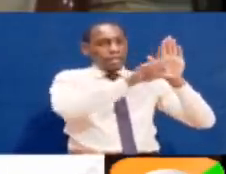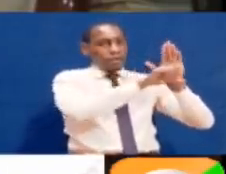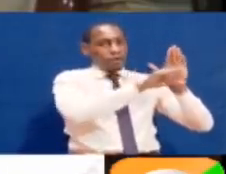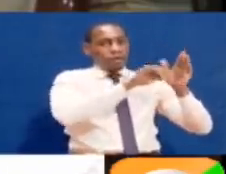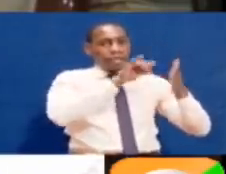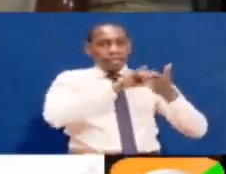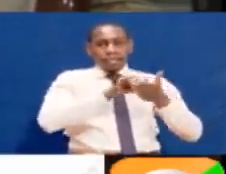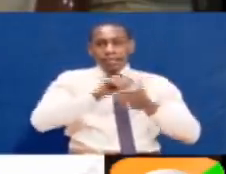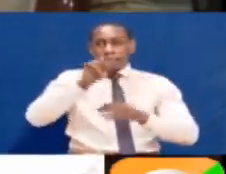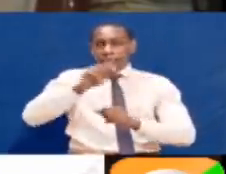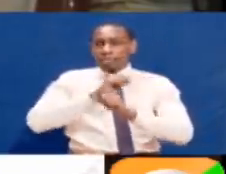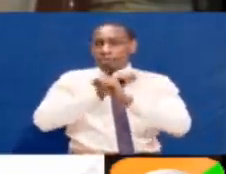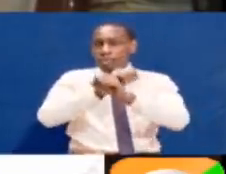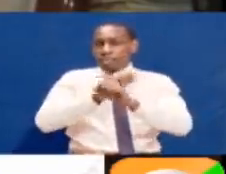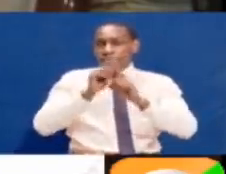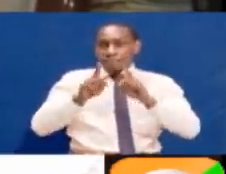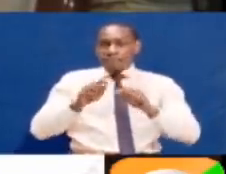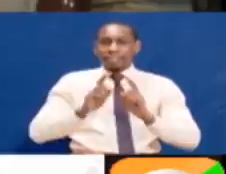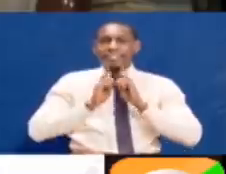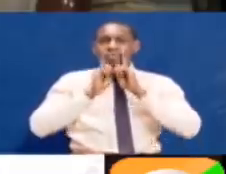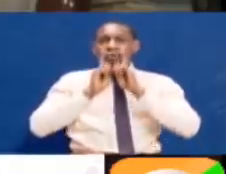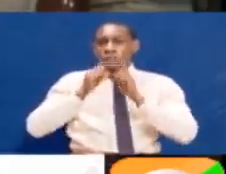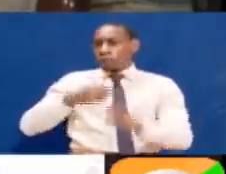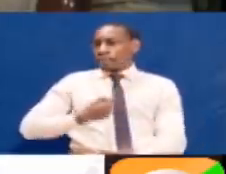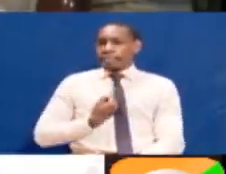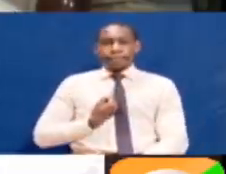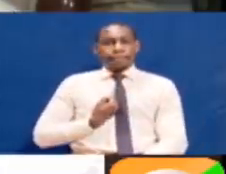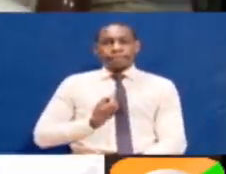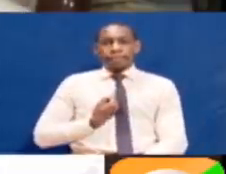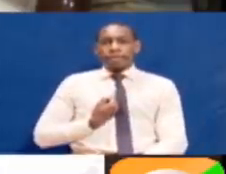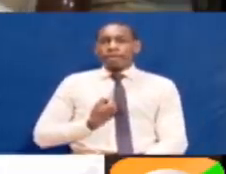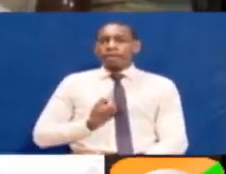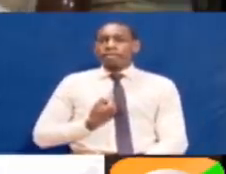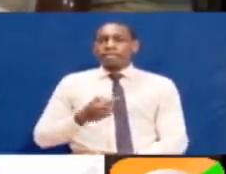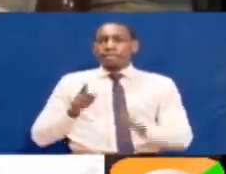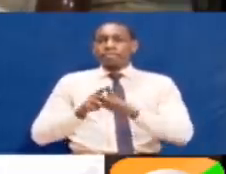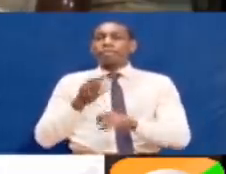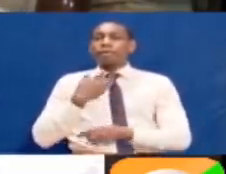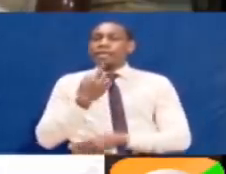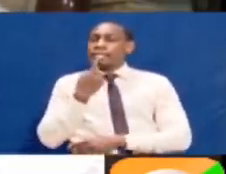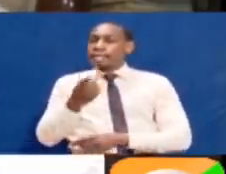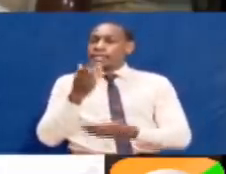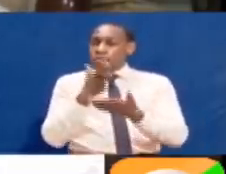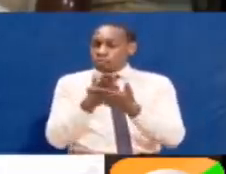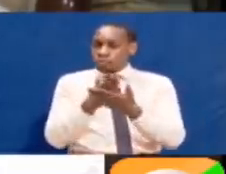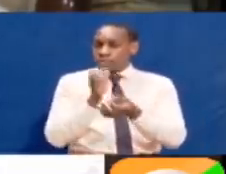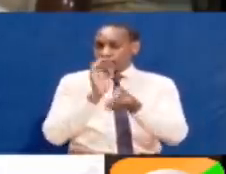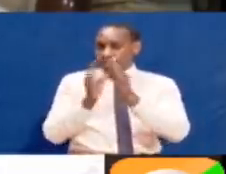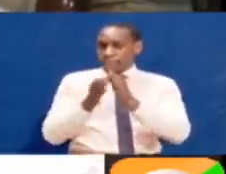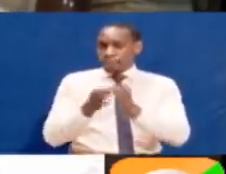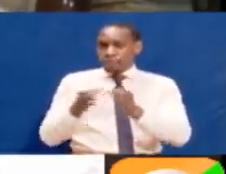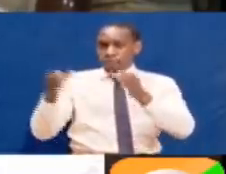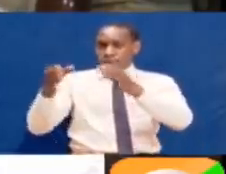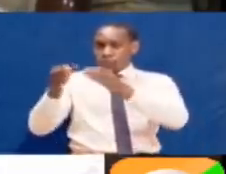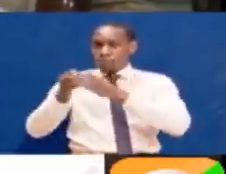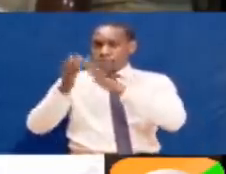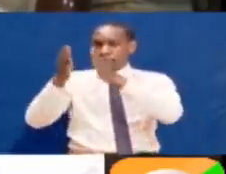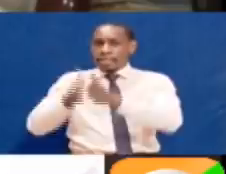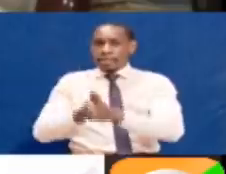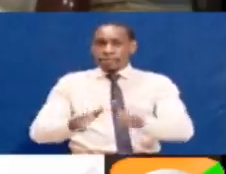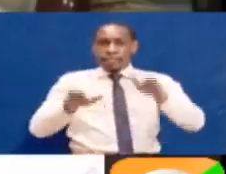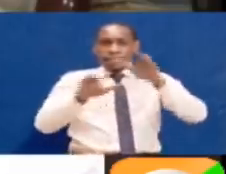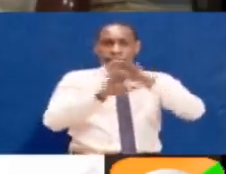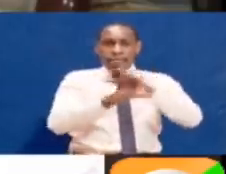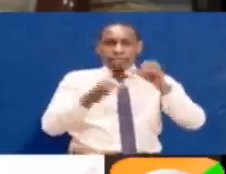in principle should be protected. But about Murkomen, by the way, can I tell you something as a matter of fact? If the party leader and the